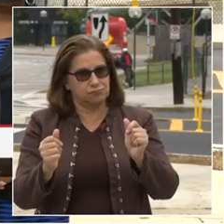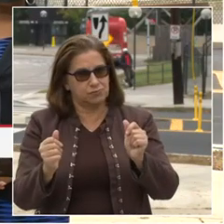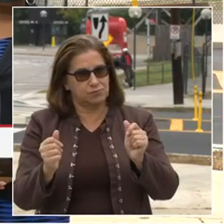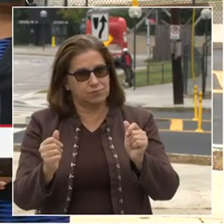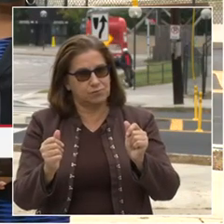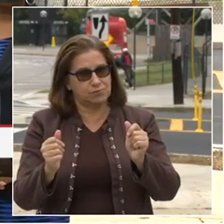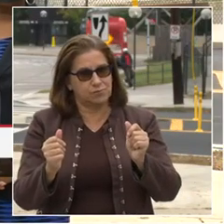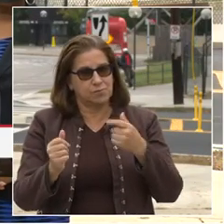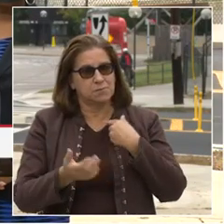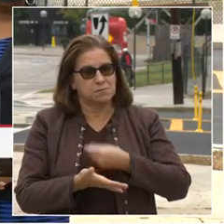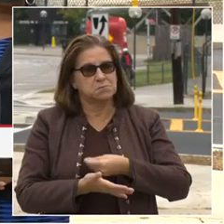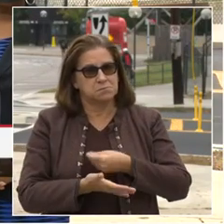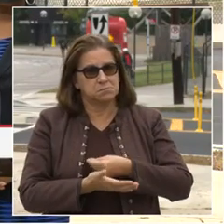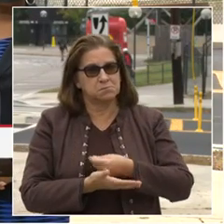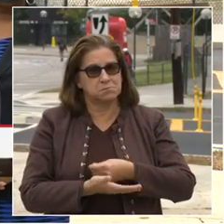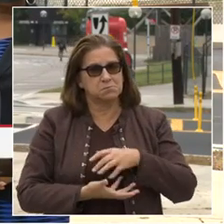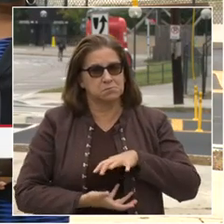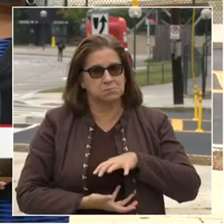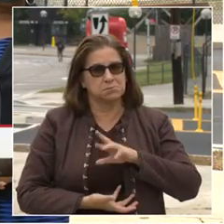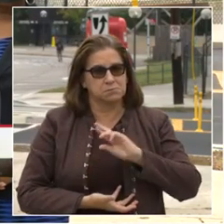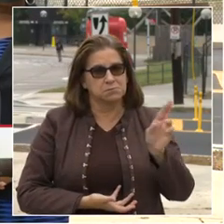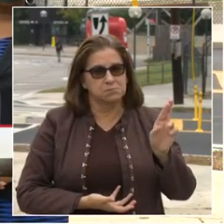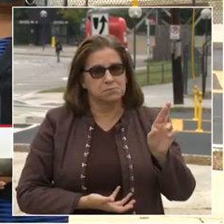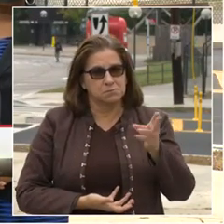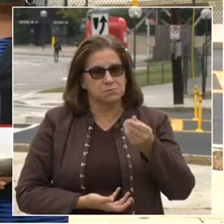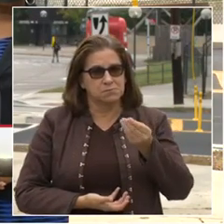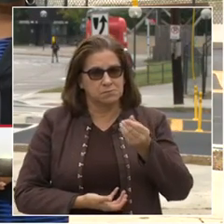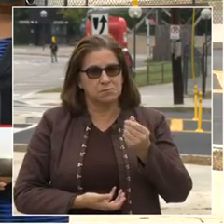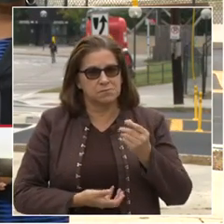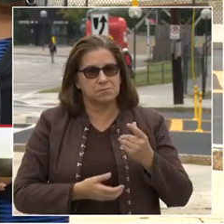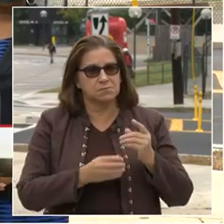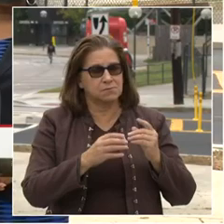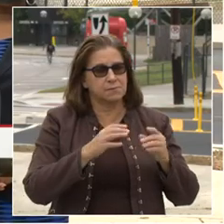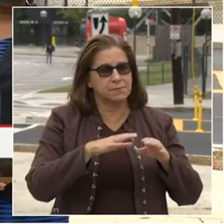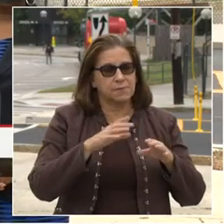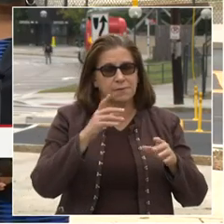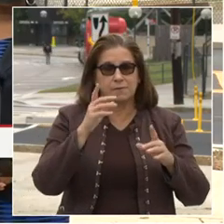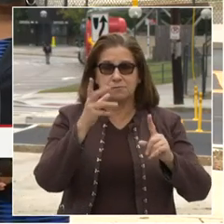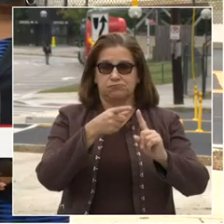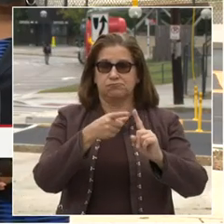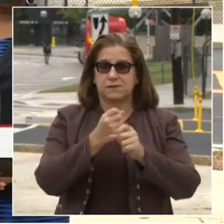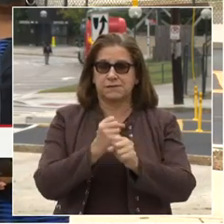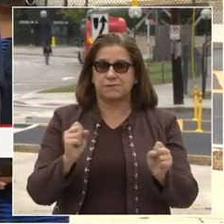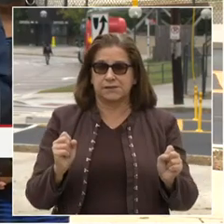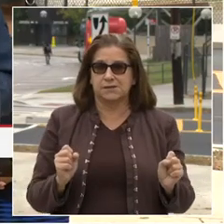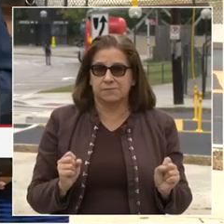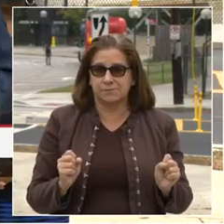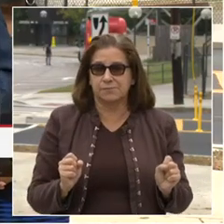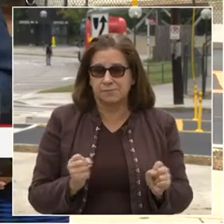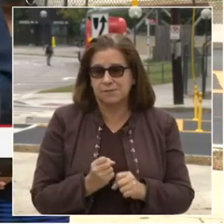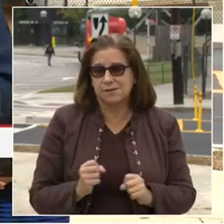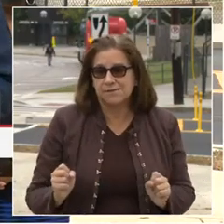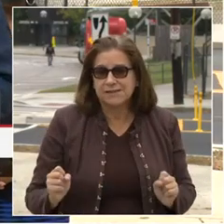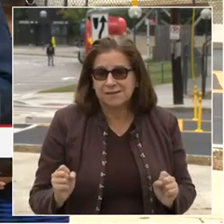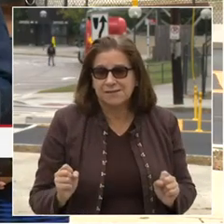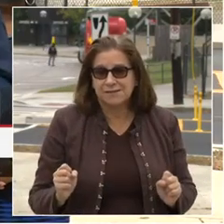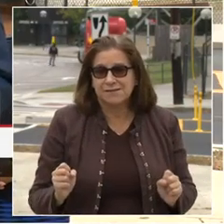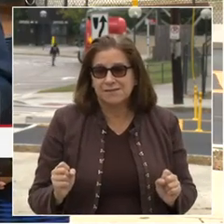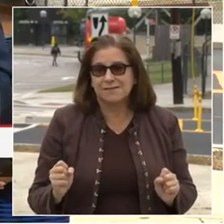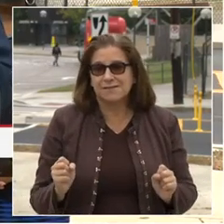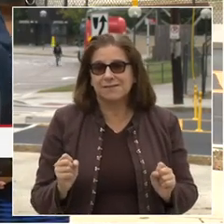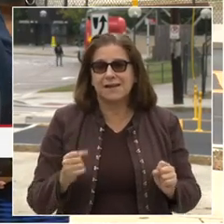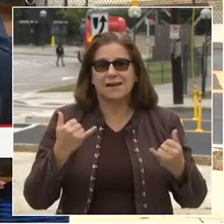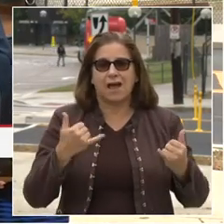8 wards of the city that is aimed to make our streets safer. So with that, I want to introduce Director Lott for